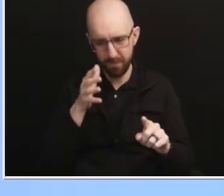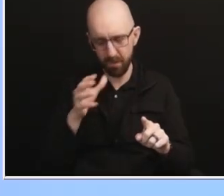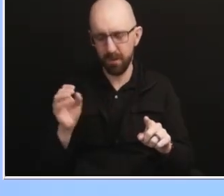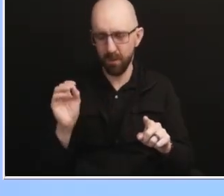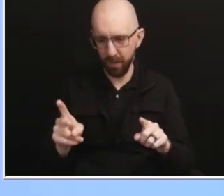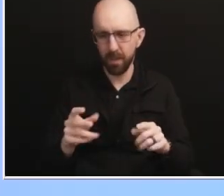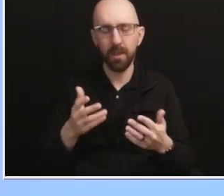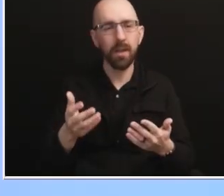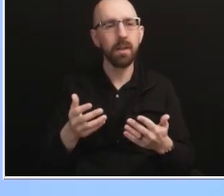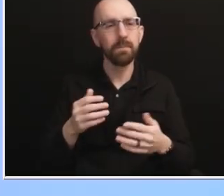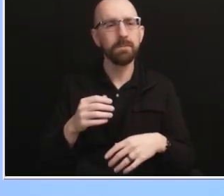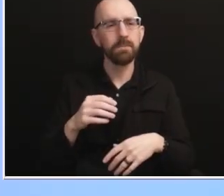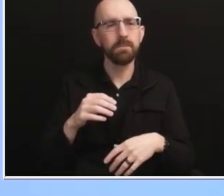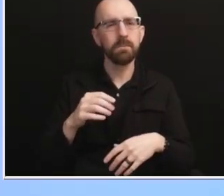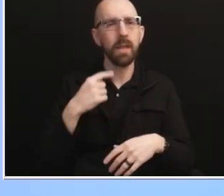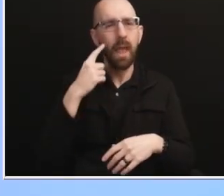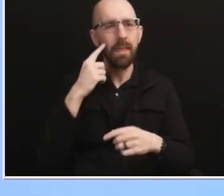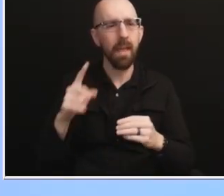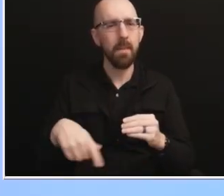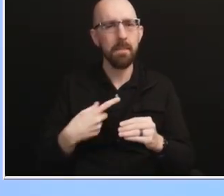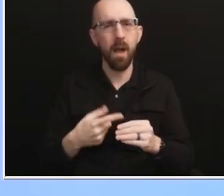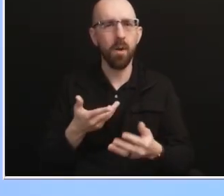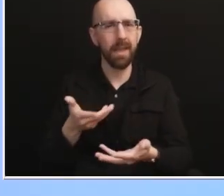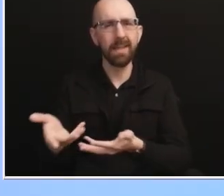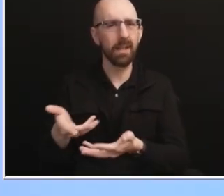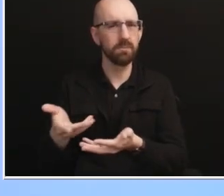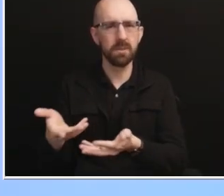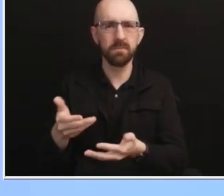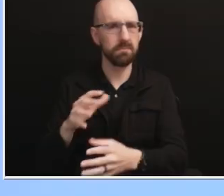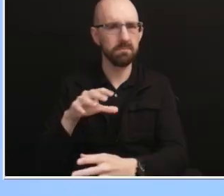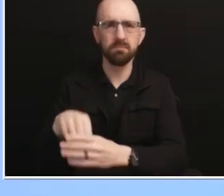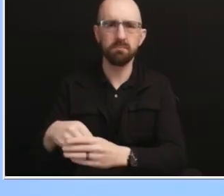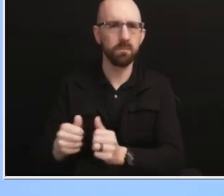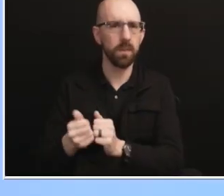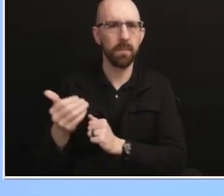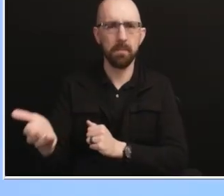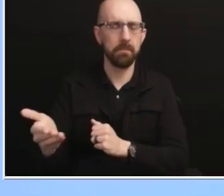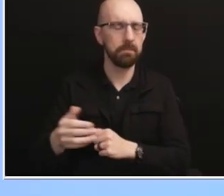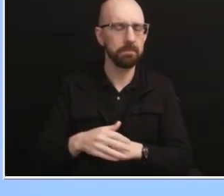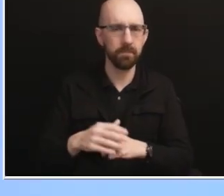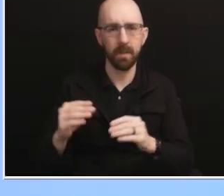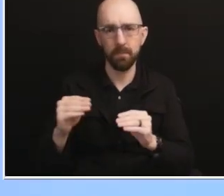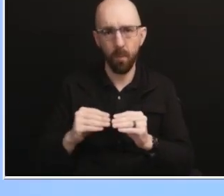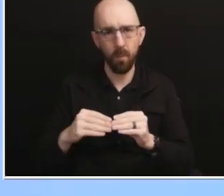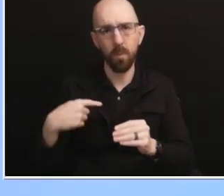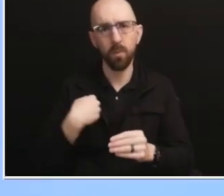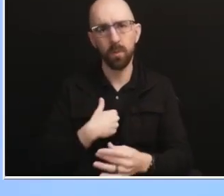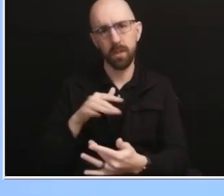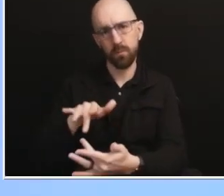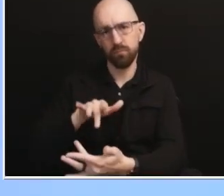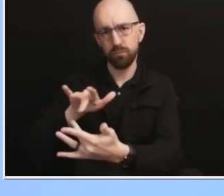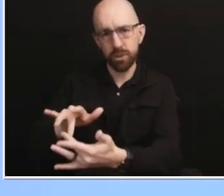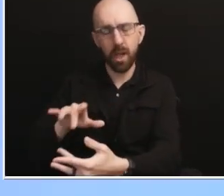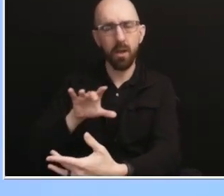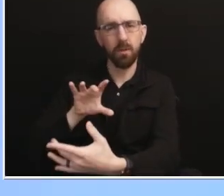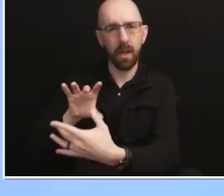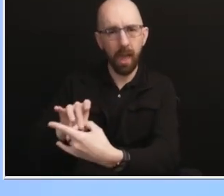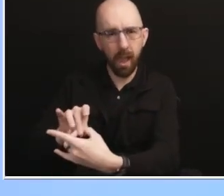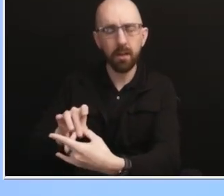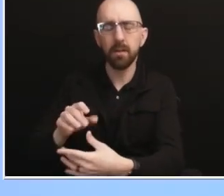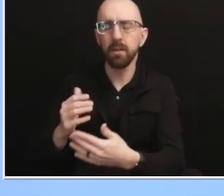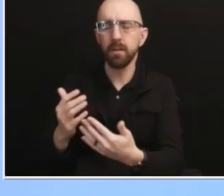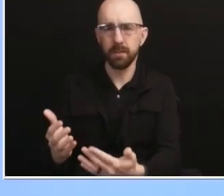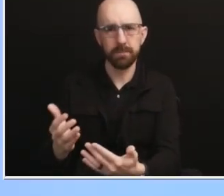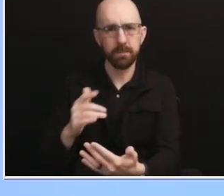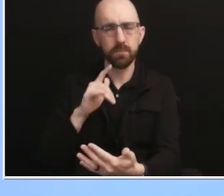think that it's about engagement. The more that we can reach out, the more that we connect, giving